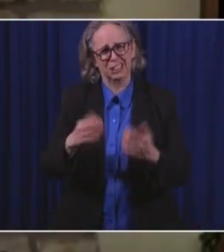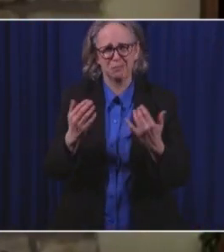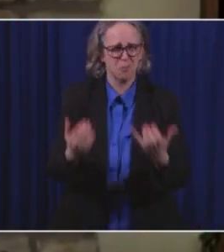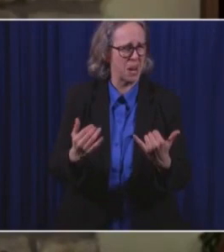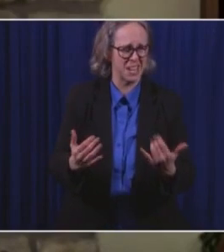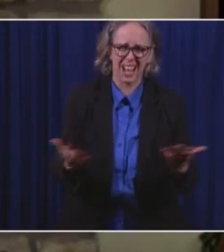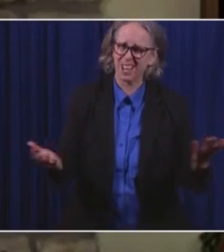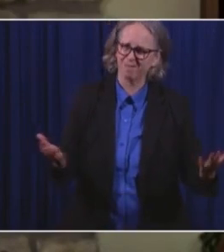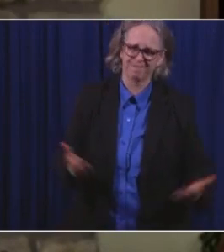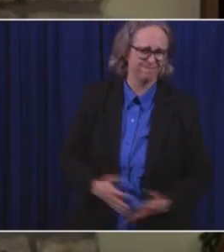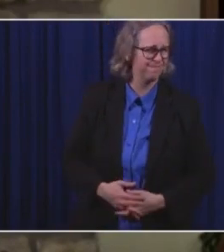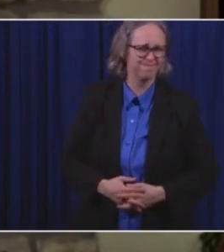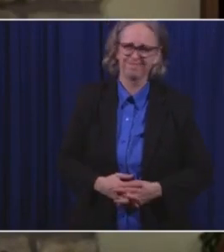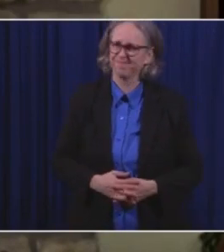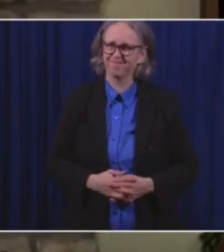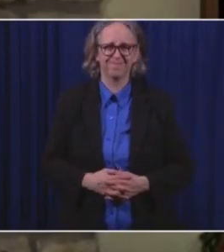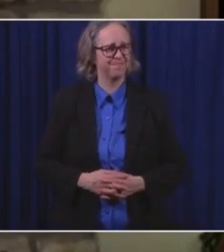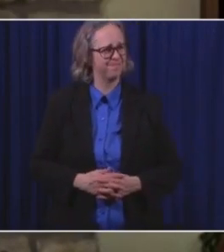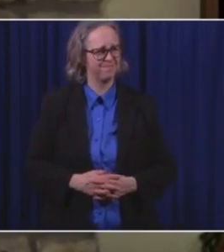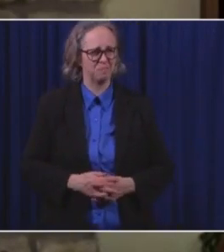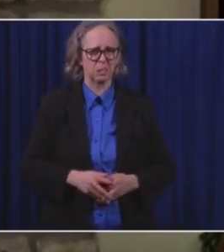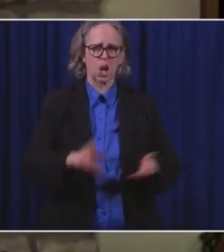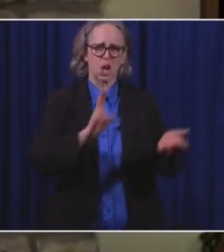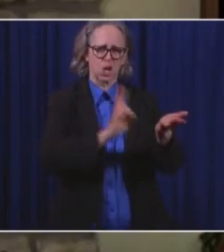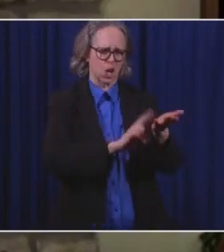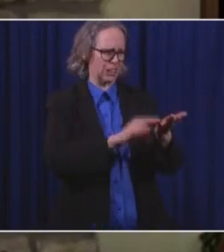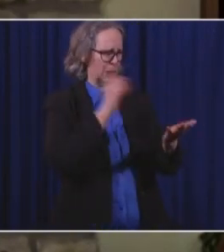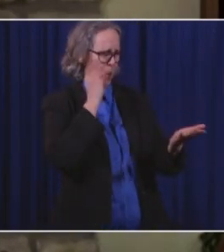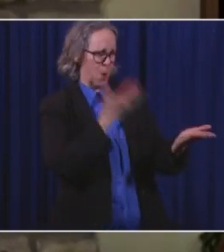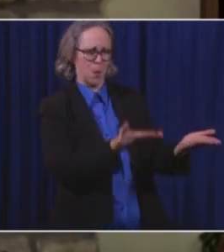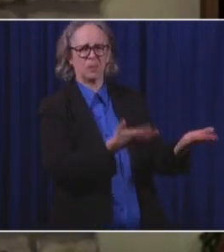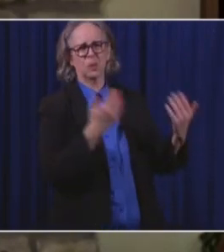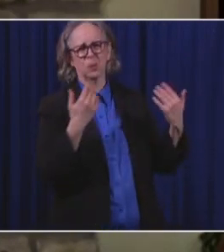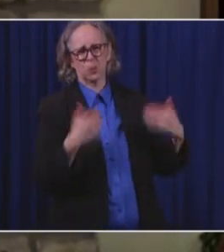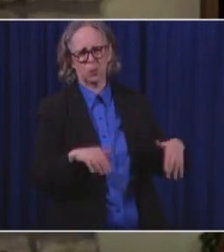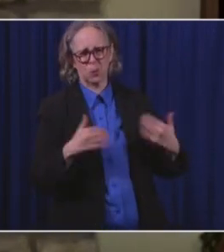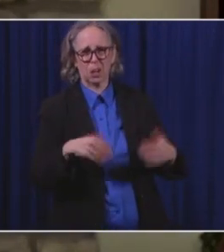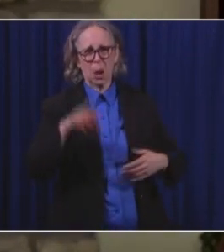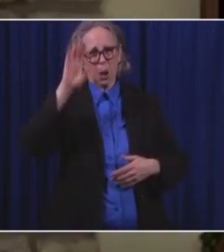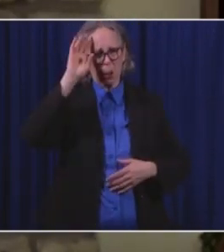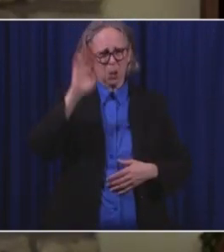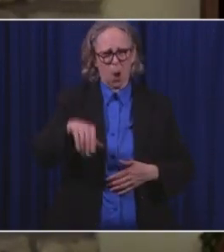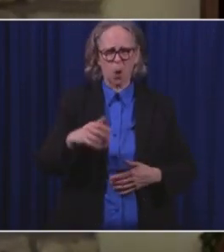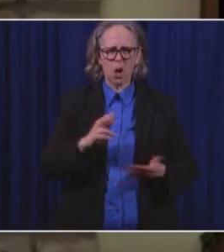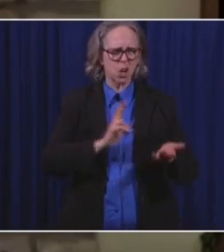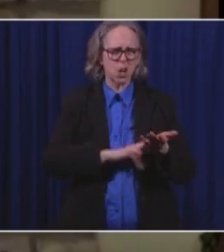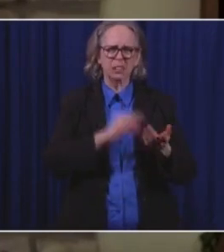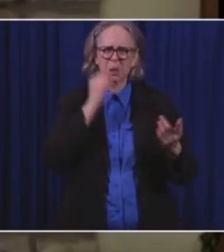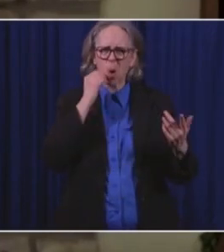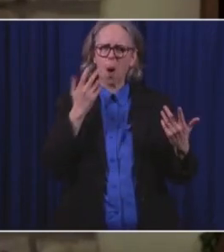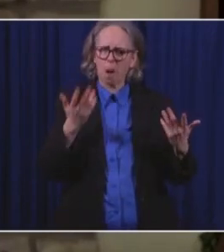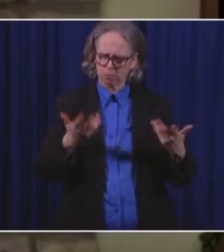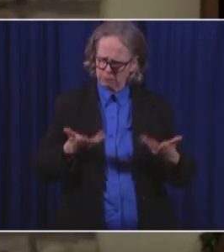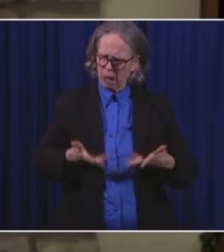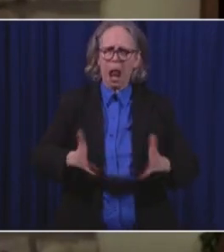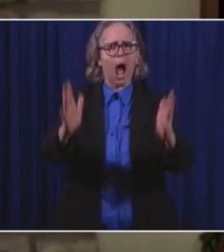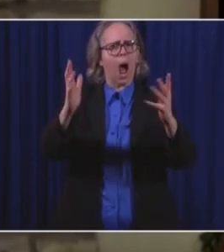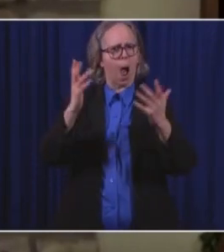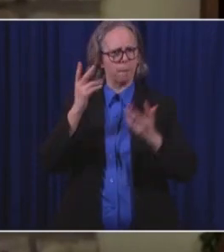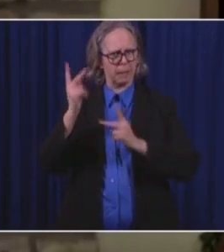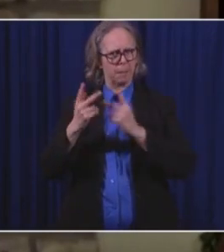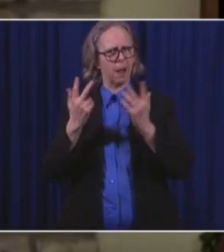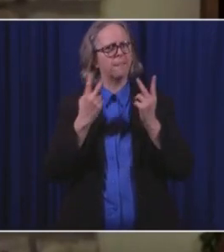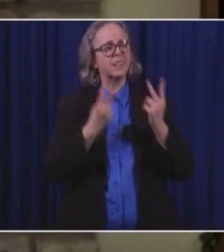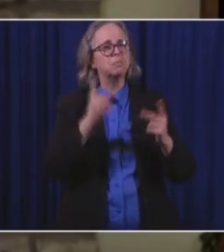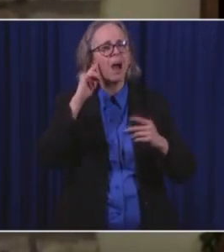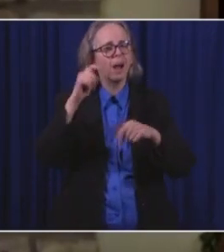as nursing homes. Now, as you know, nursing homes there's visitation. It's a limited visitation. And sometimes, as I've heard from people,